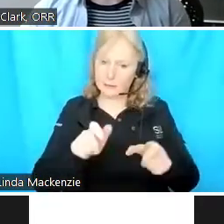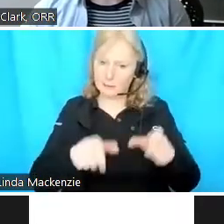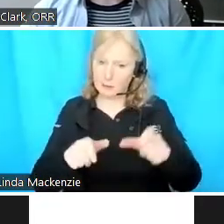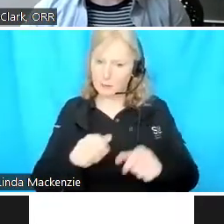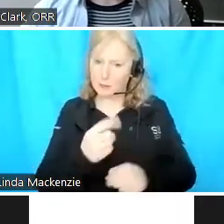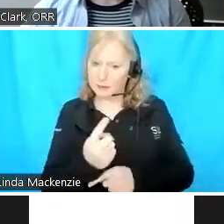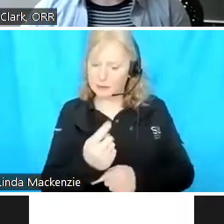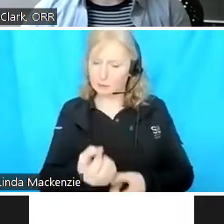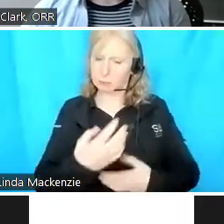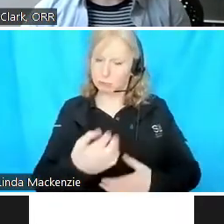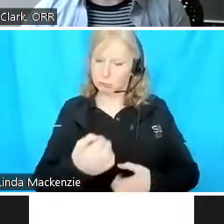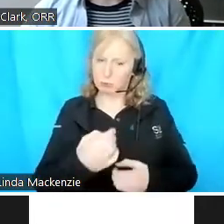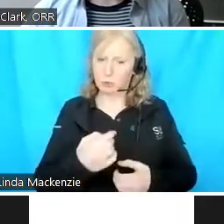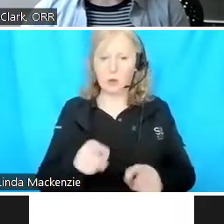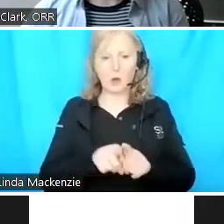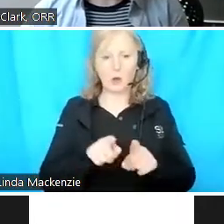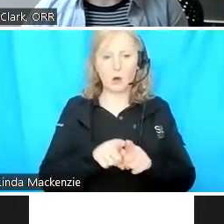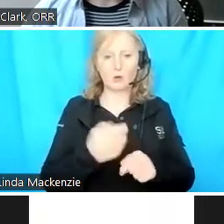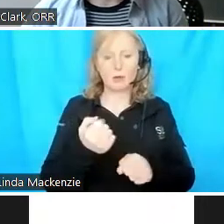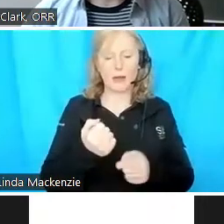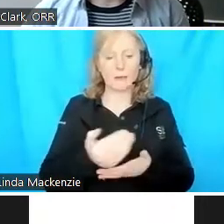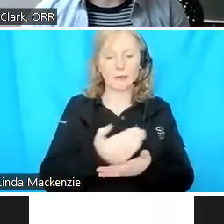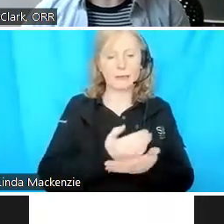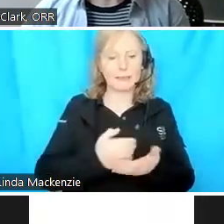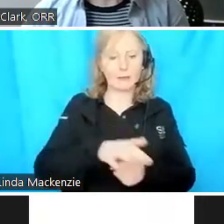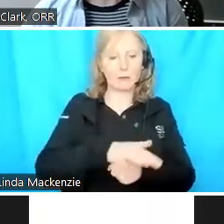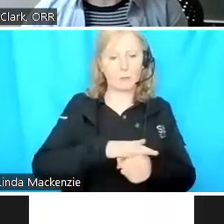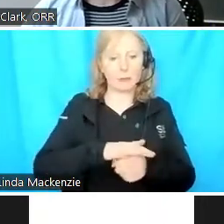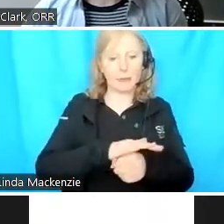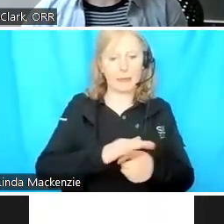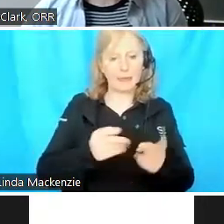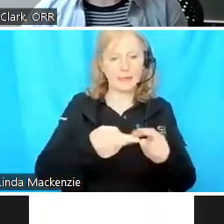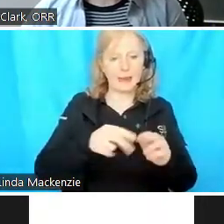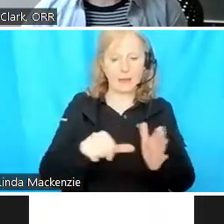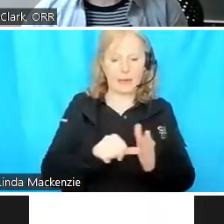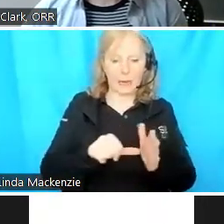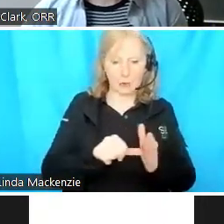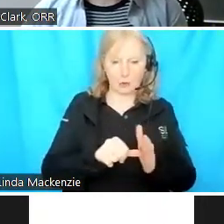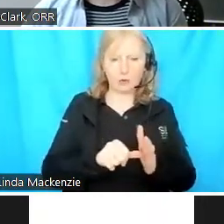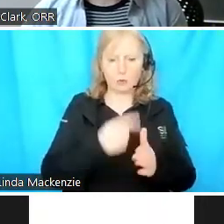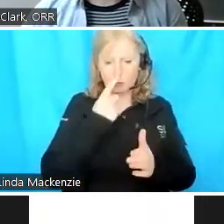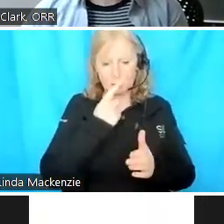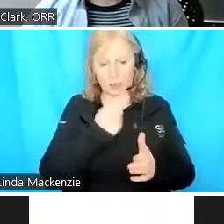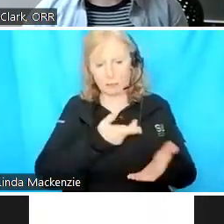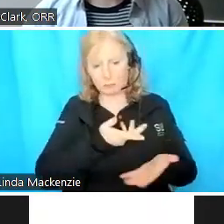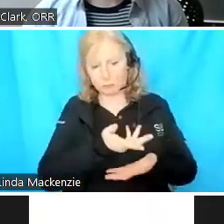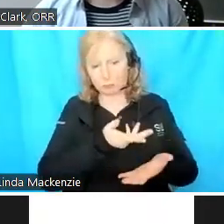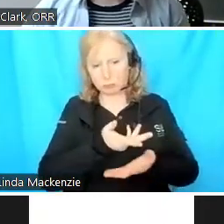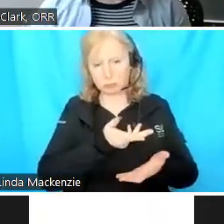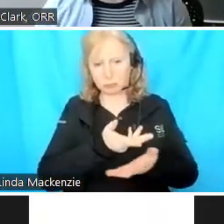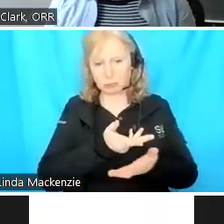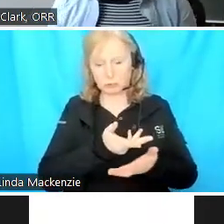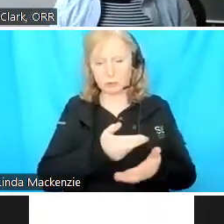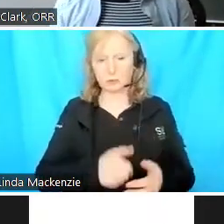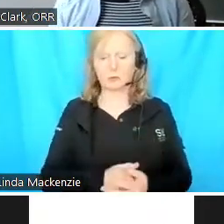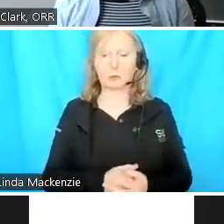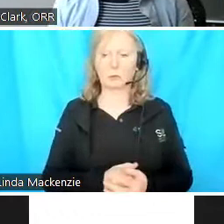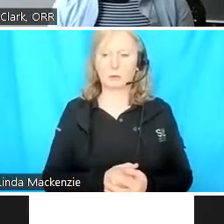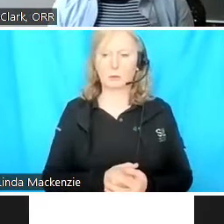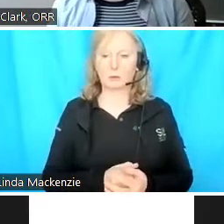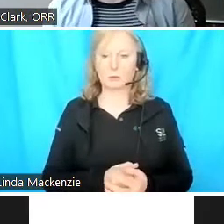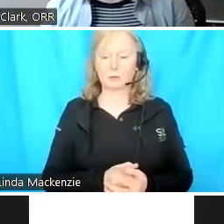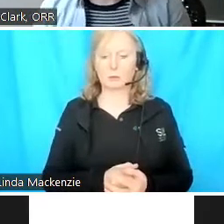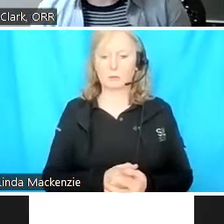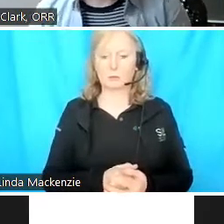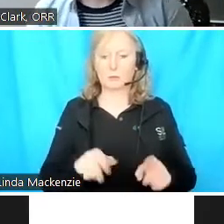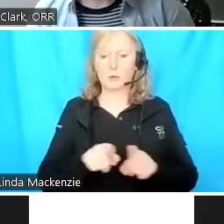safe space to explore the issues raised. And then we also introduced the fact that there